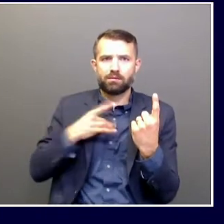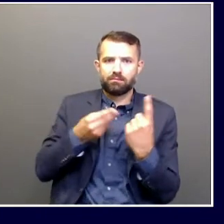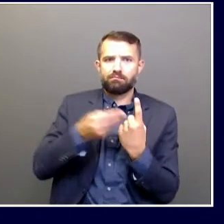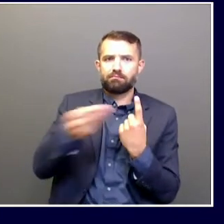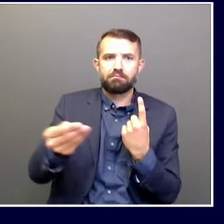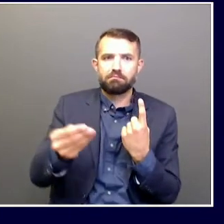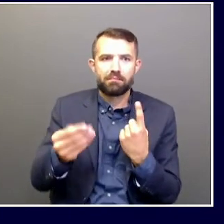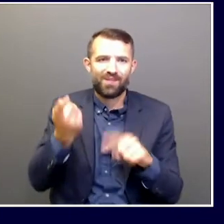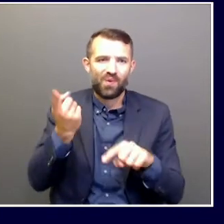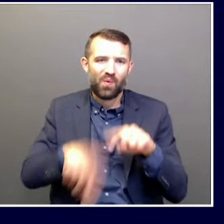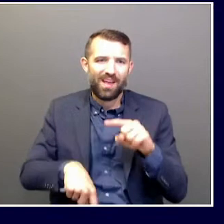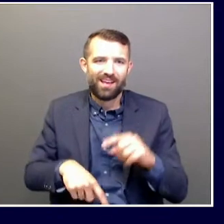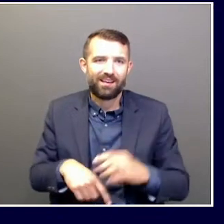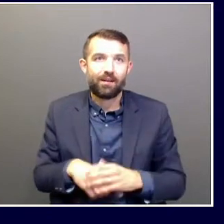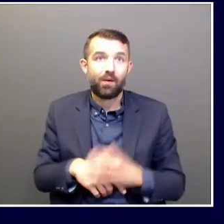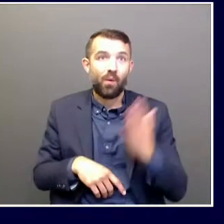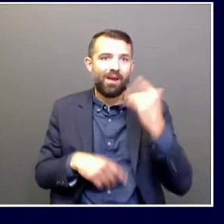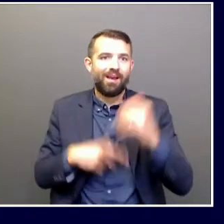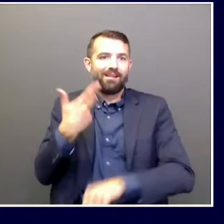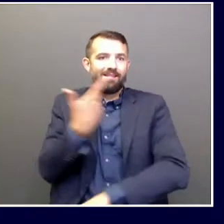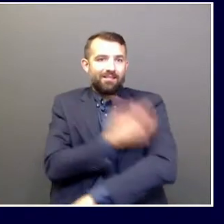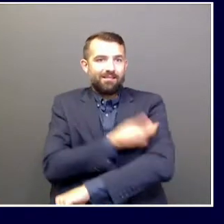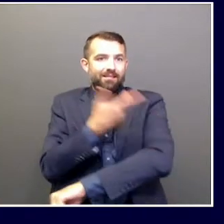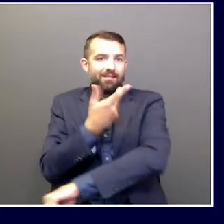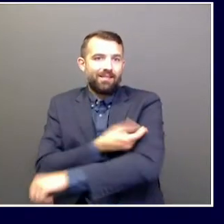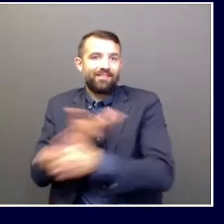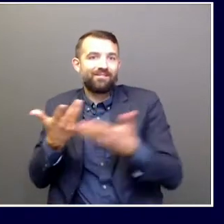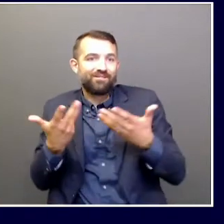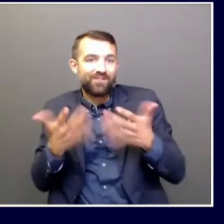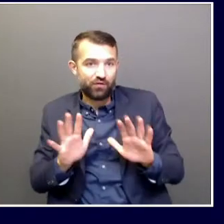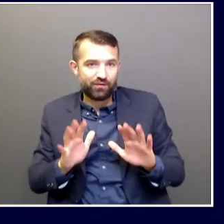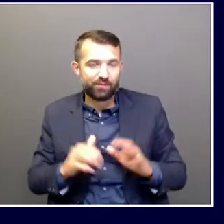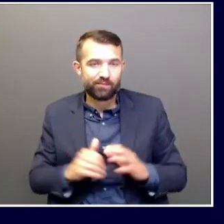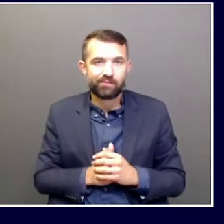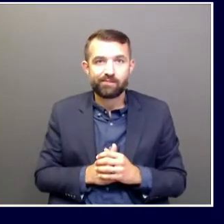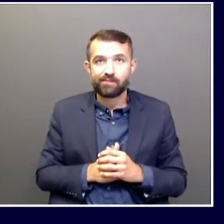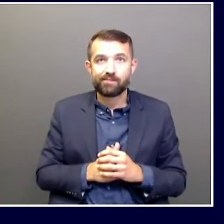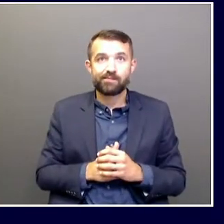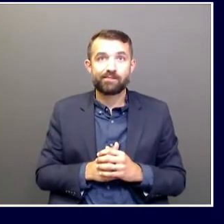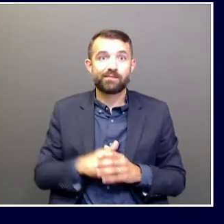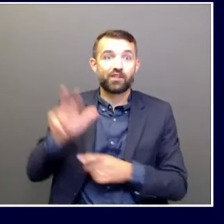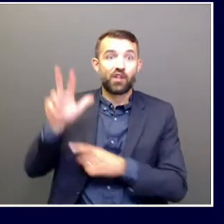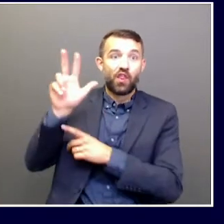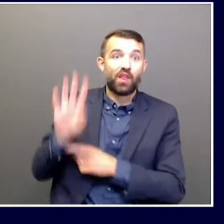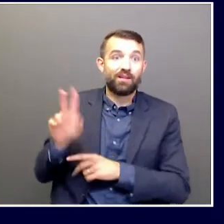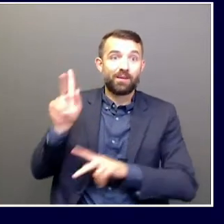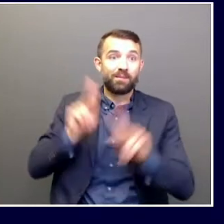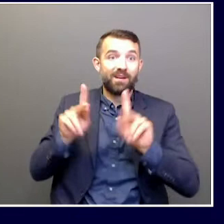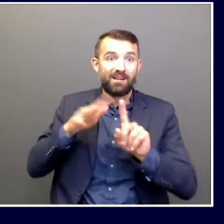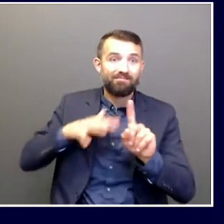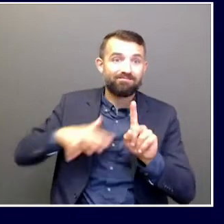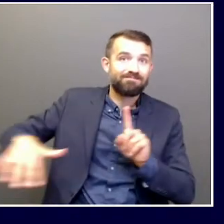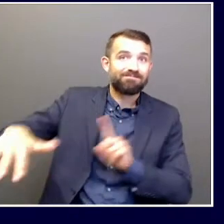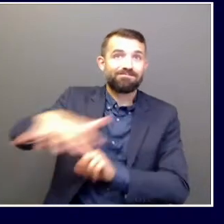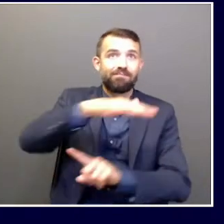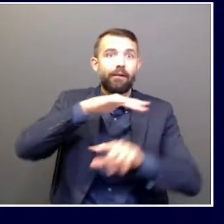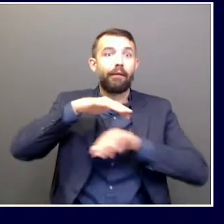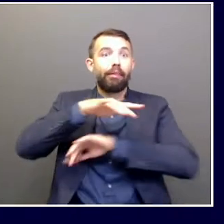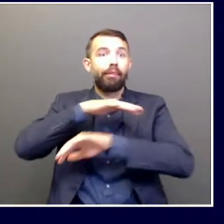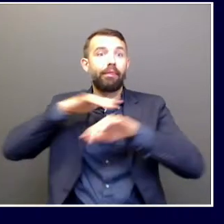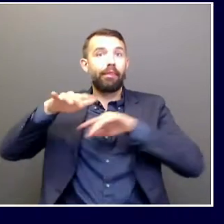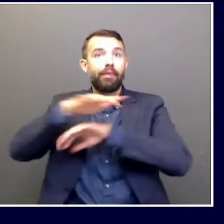unvaccinated, there's a lot more opportunity to spread. Even though in both states, the vaccination rate hypothetically